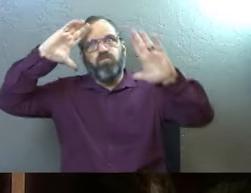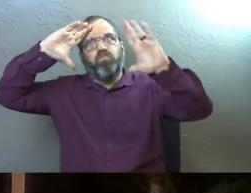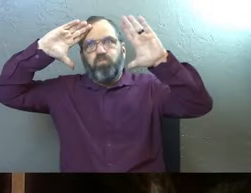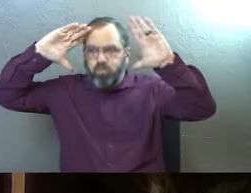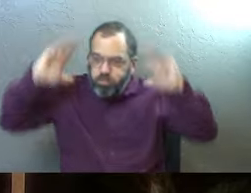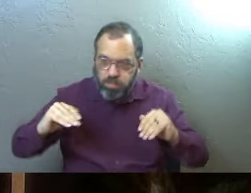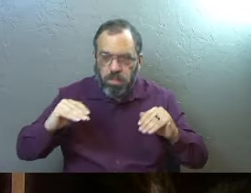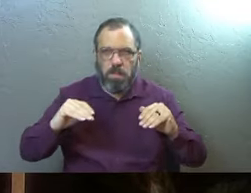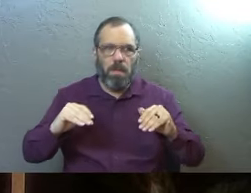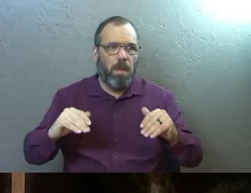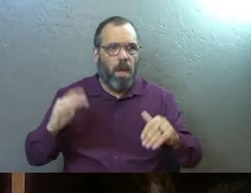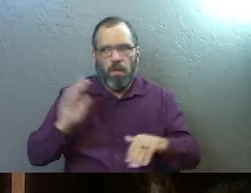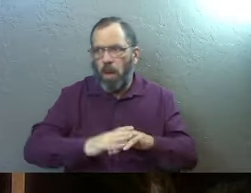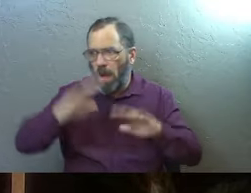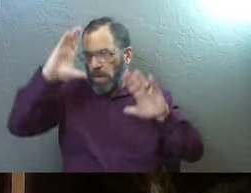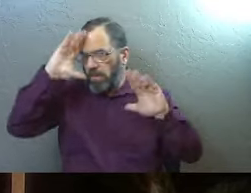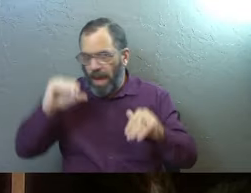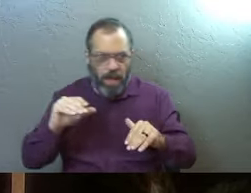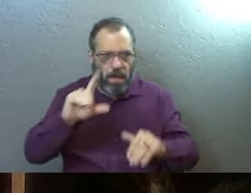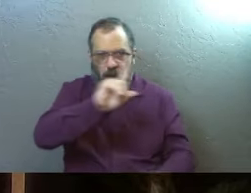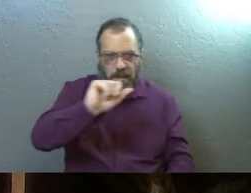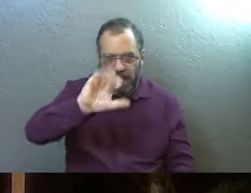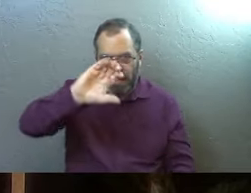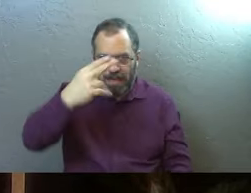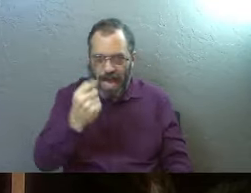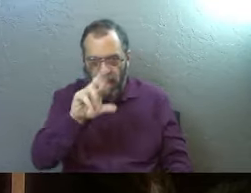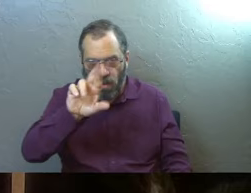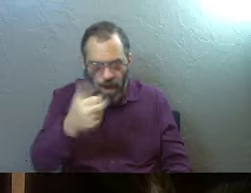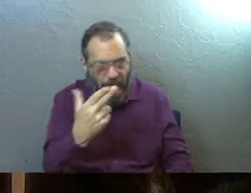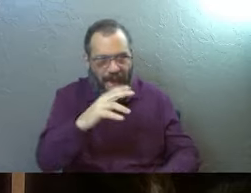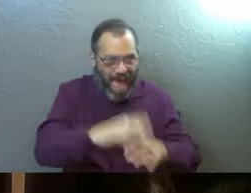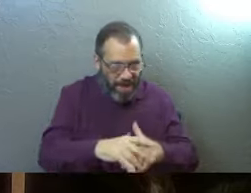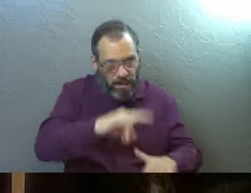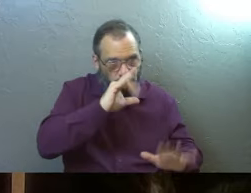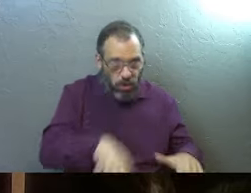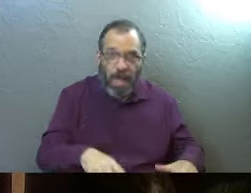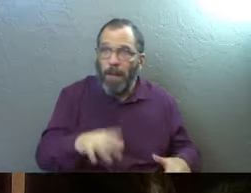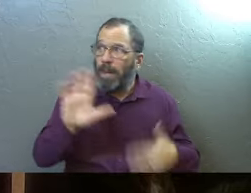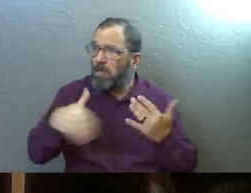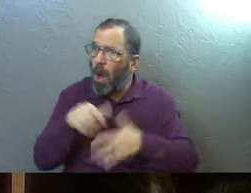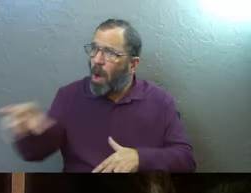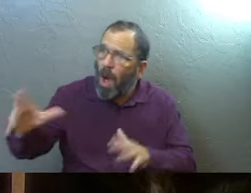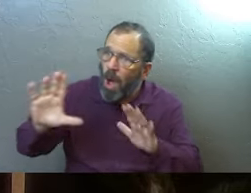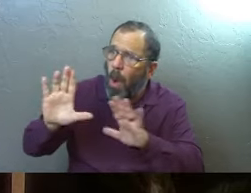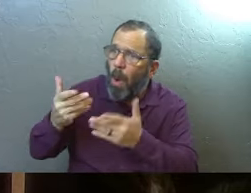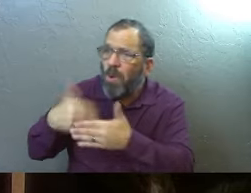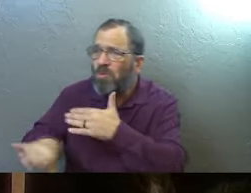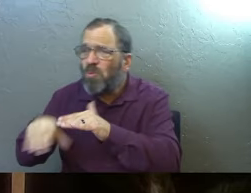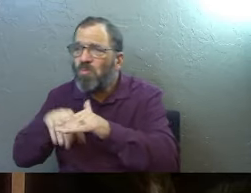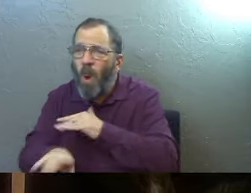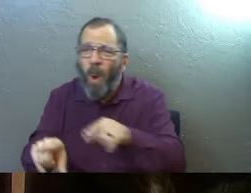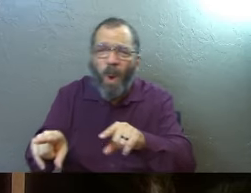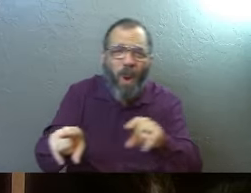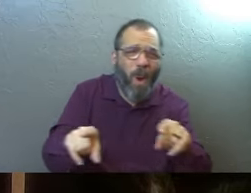expect. It's like, why would we expect? Why would Zechariah and Elizabeth expect to have a kid? Because everybody else is having kids.